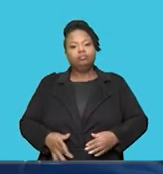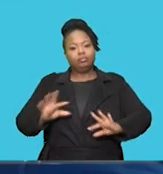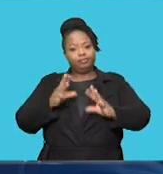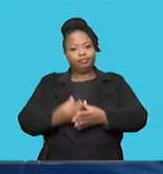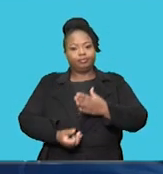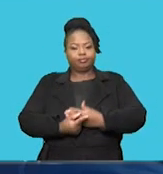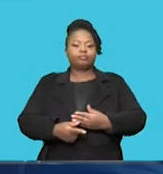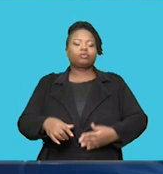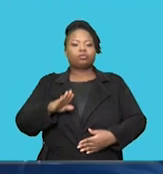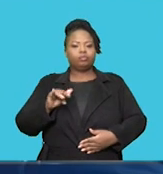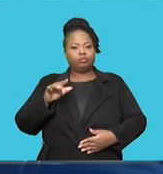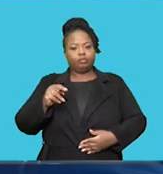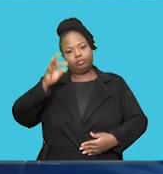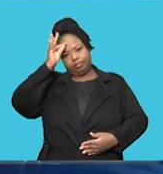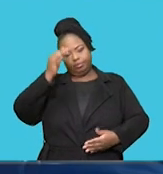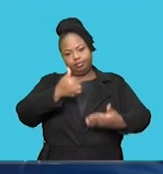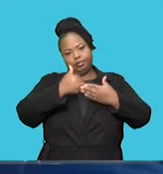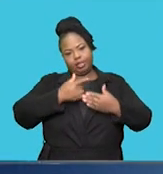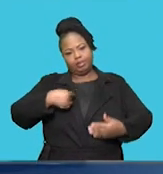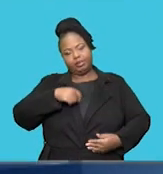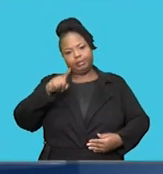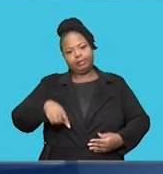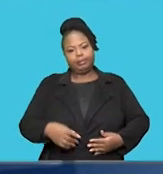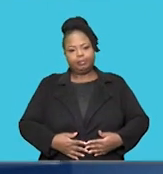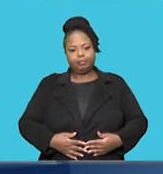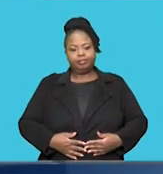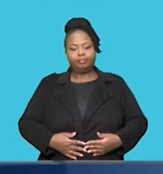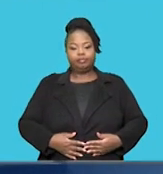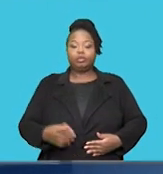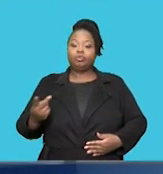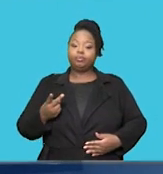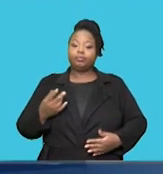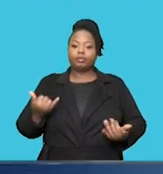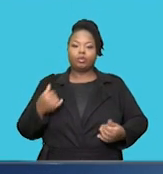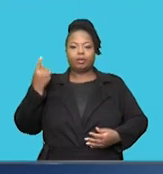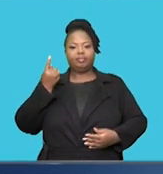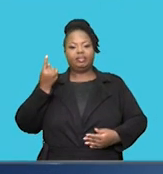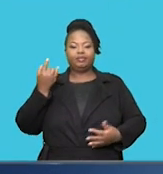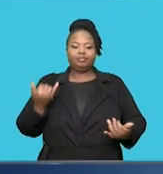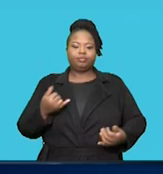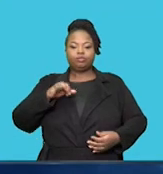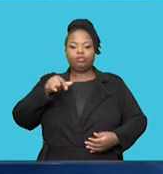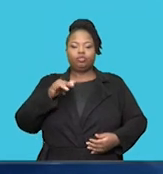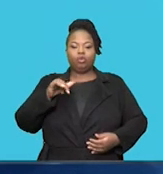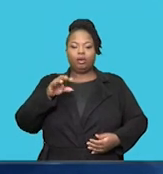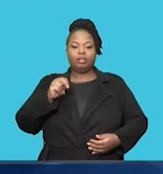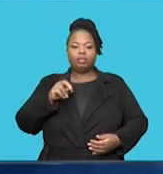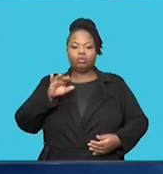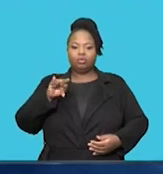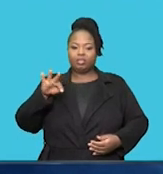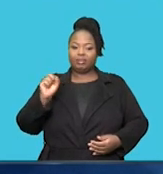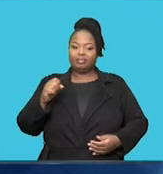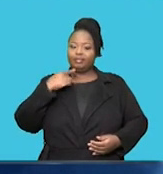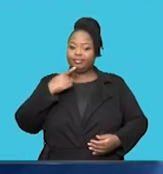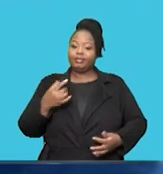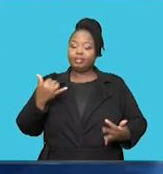Brian, let the police assist us with that. Kusenjalo uthisha nhloko walesi sikole uYohane Lawrence ube